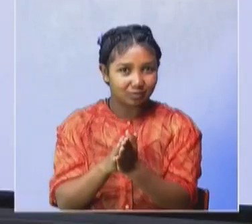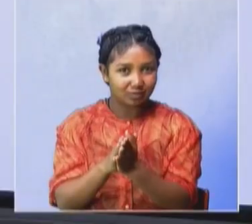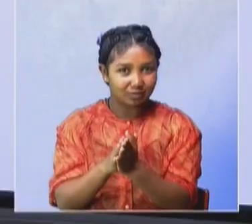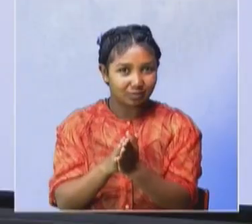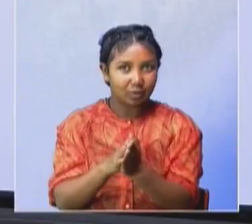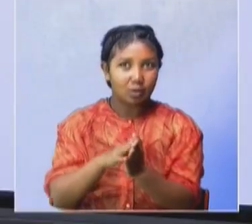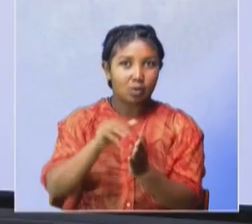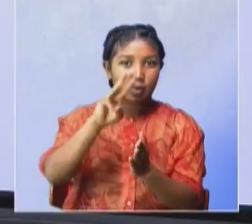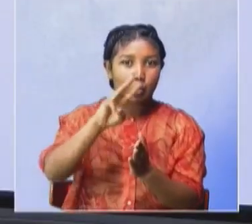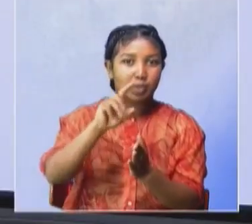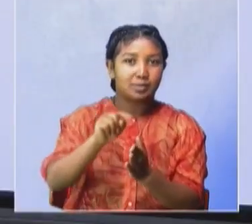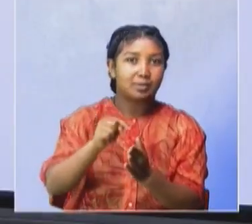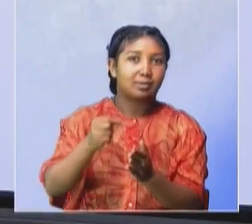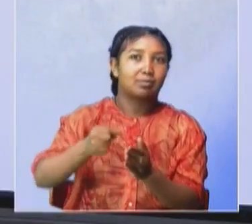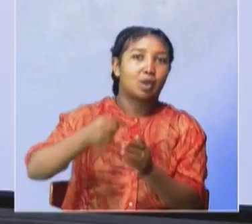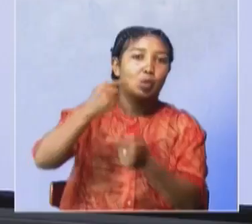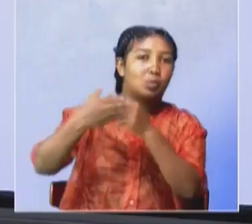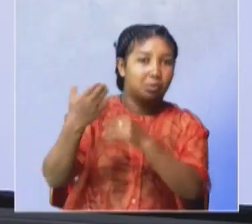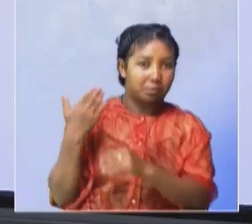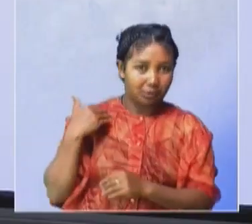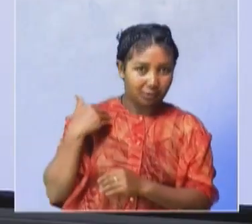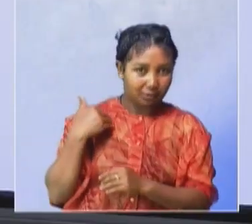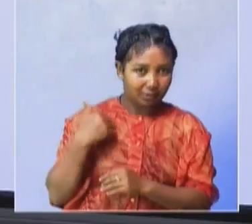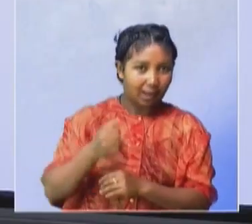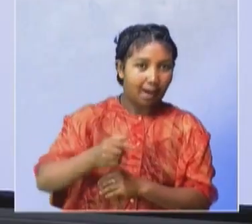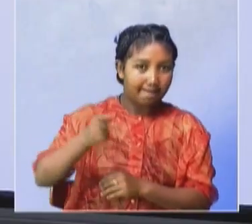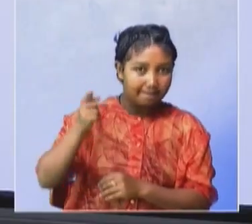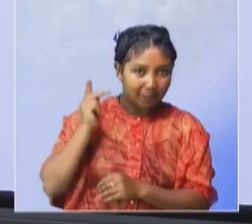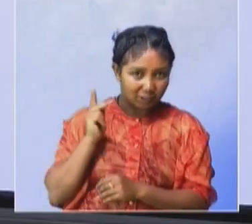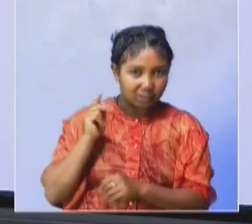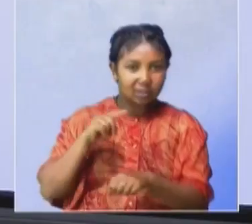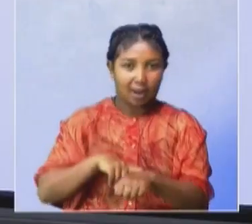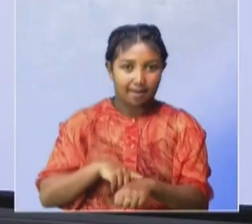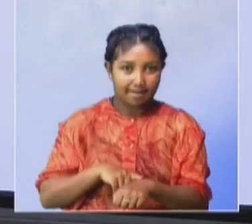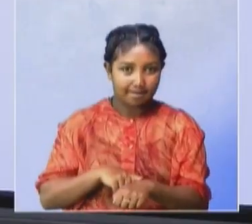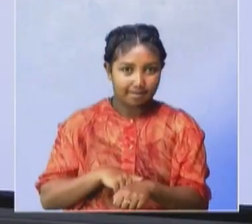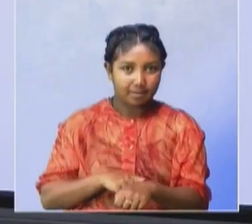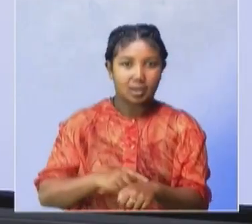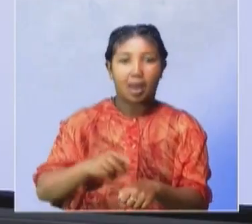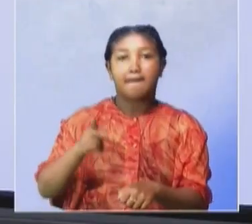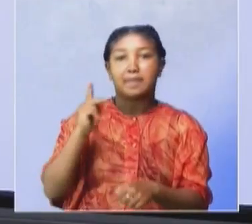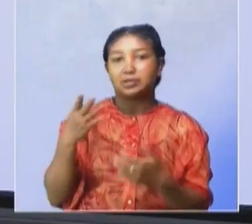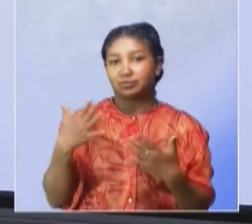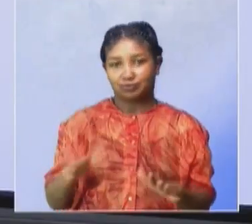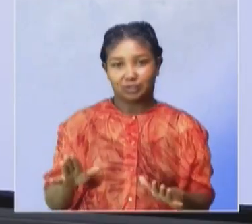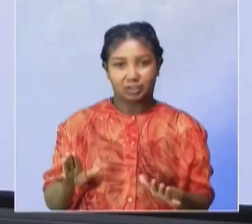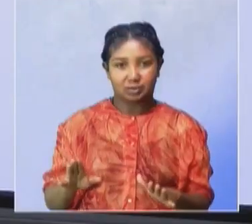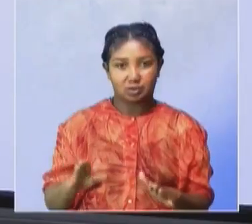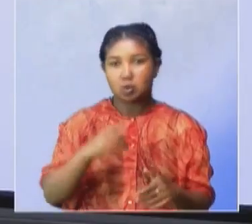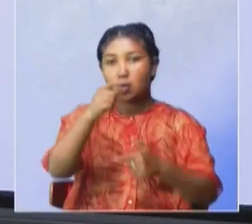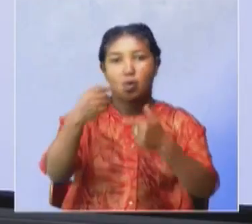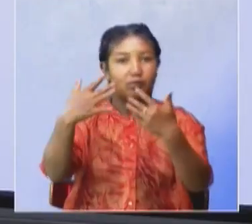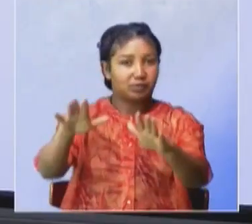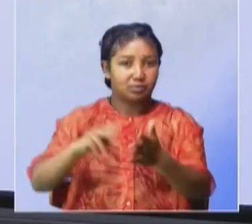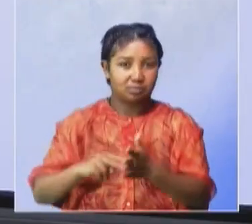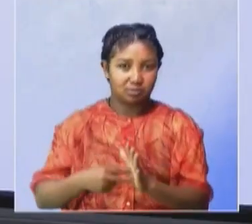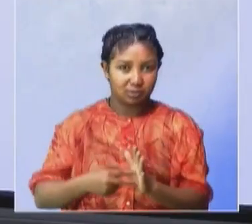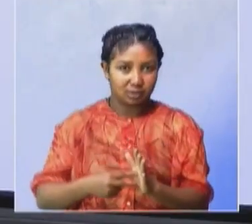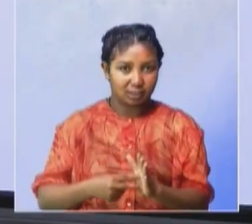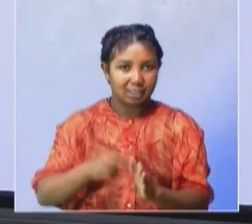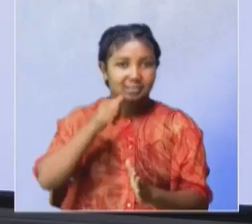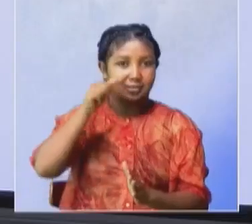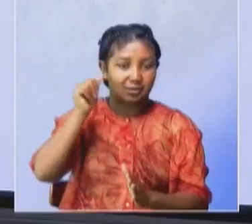Let us use past time or that completed already. We can say